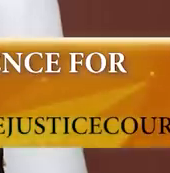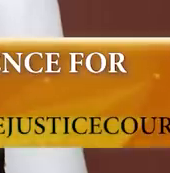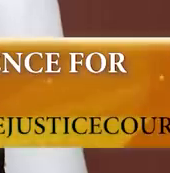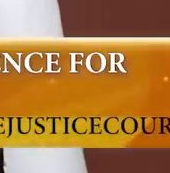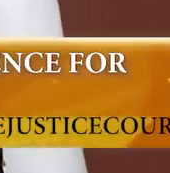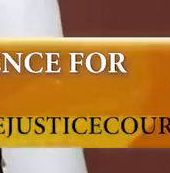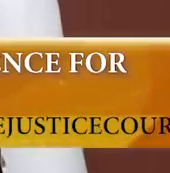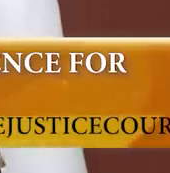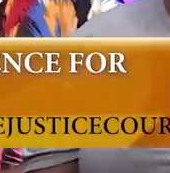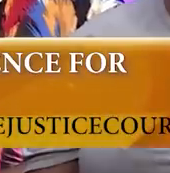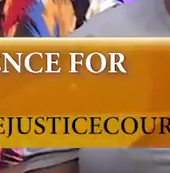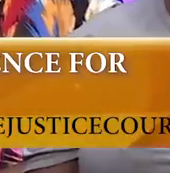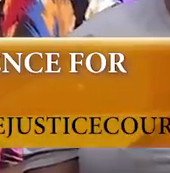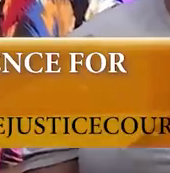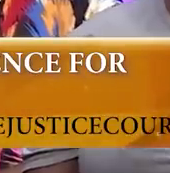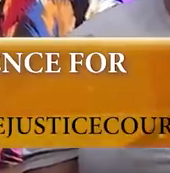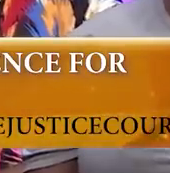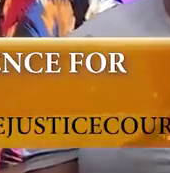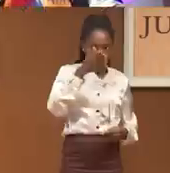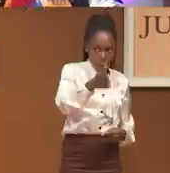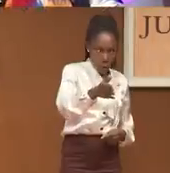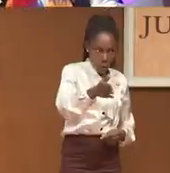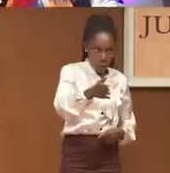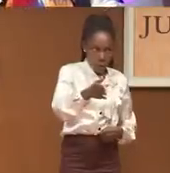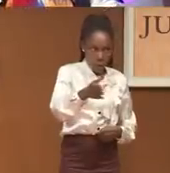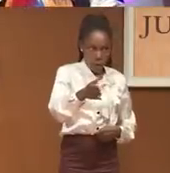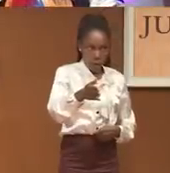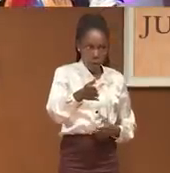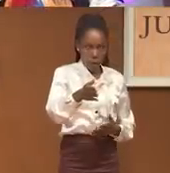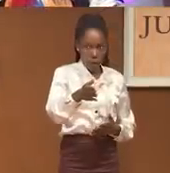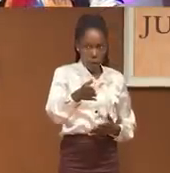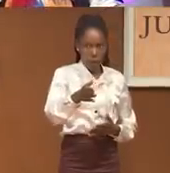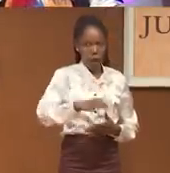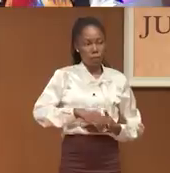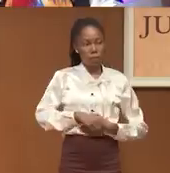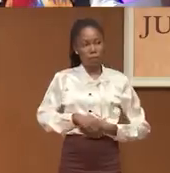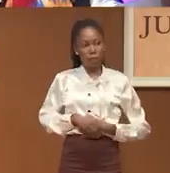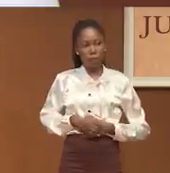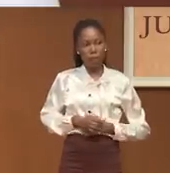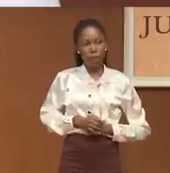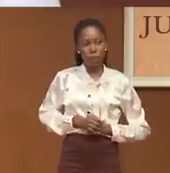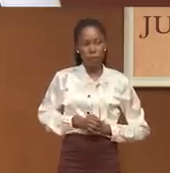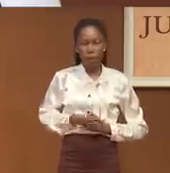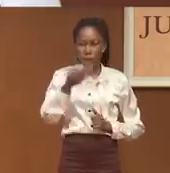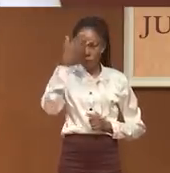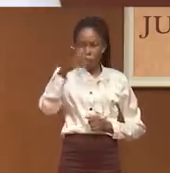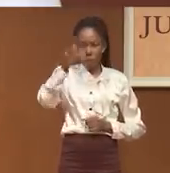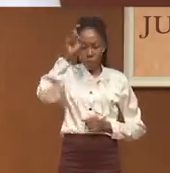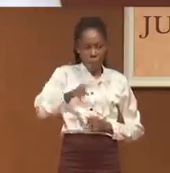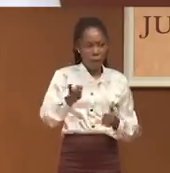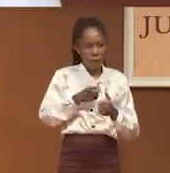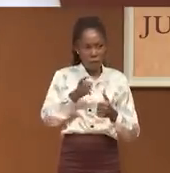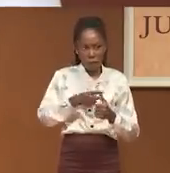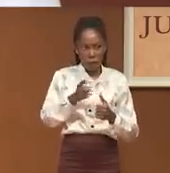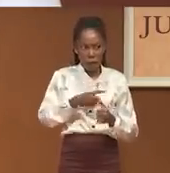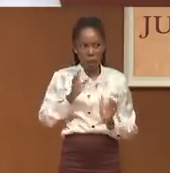physical inspection before making. No. If you did not, that's not right. You have to see what you are paying for.